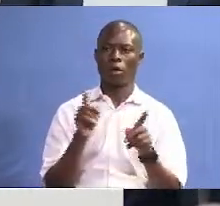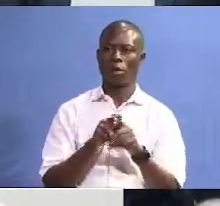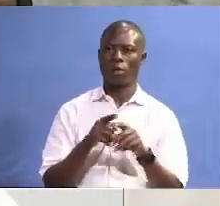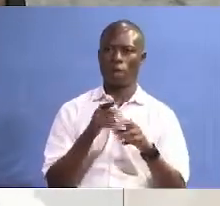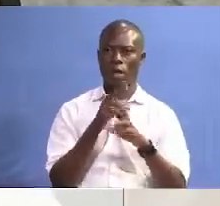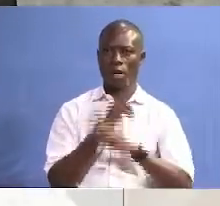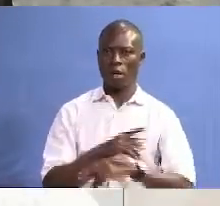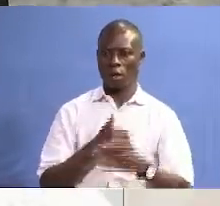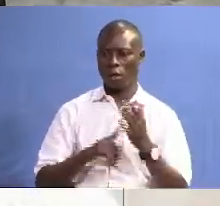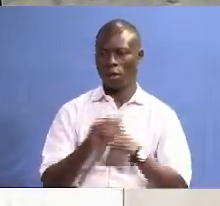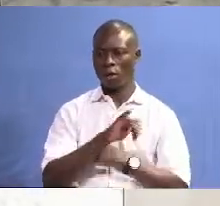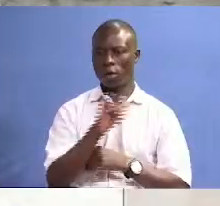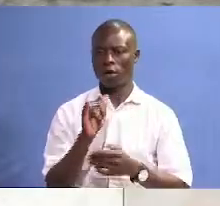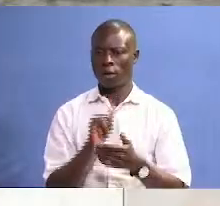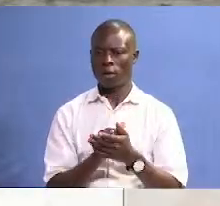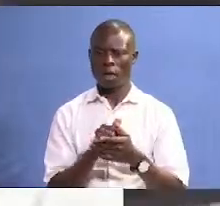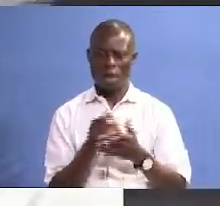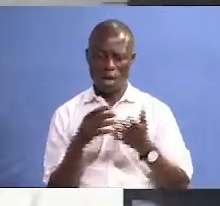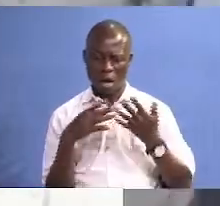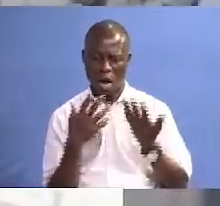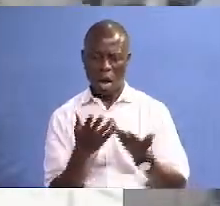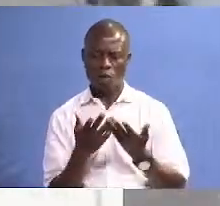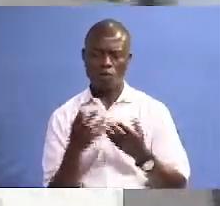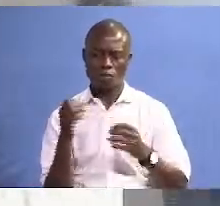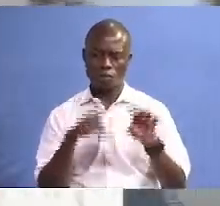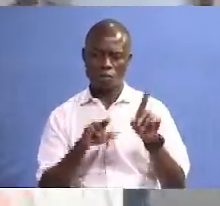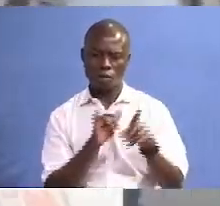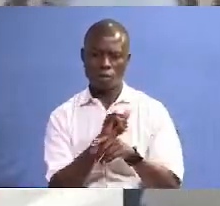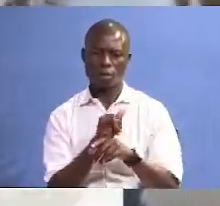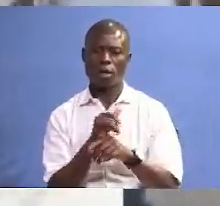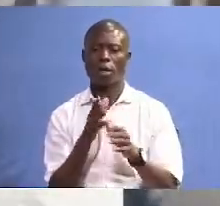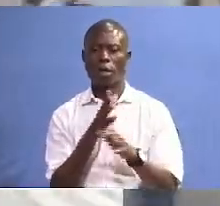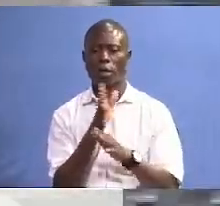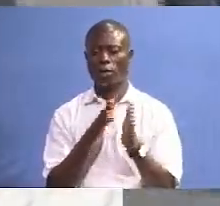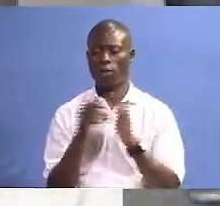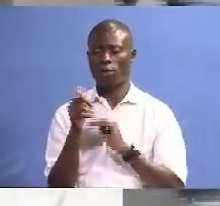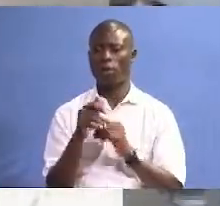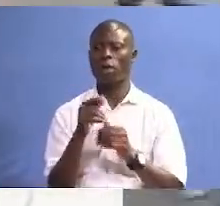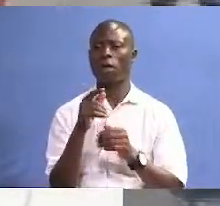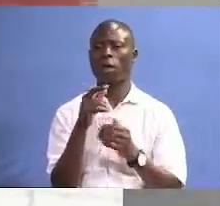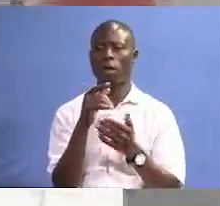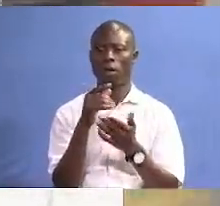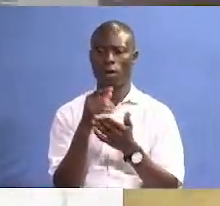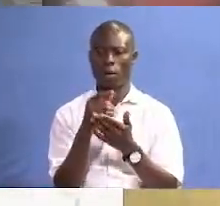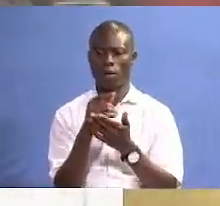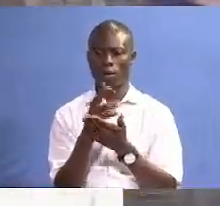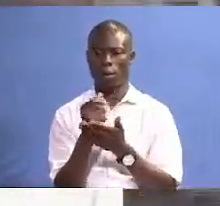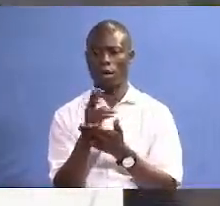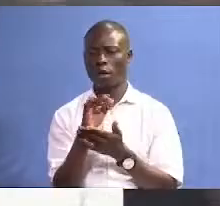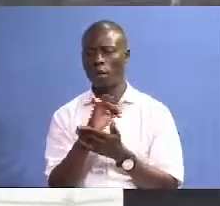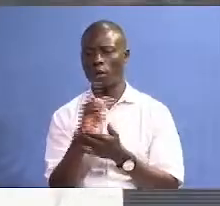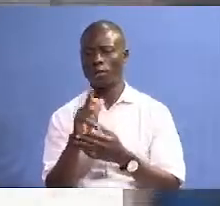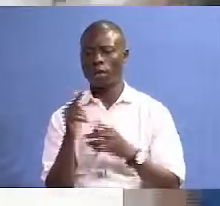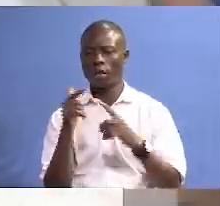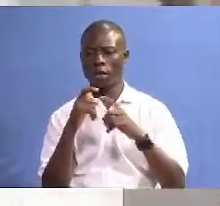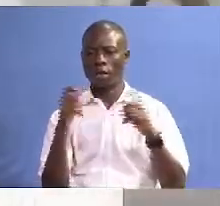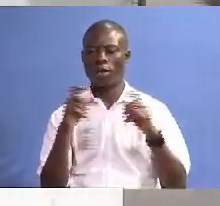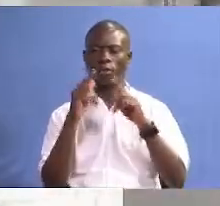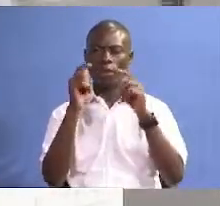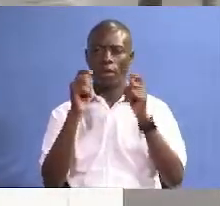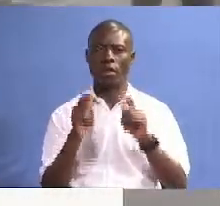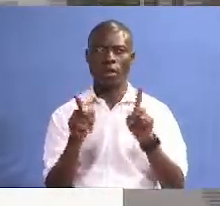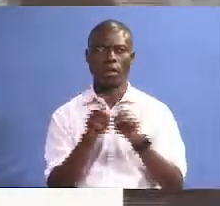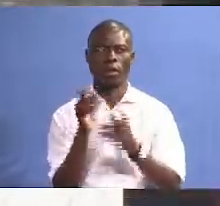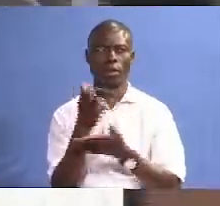deep regret over the rampant vandalism and looting that marred the anti-finance bill protests. He strongly condemned those involved in the